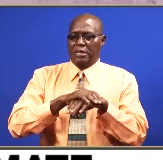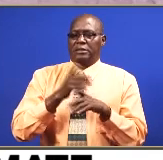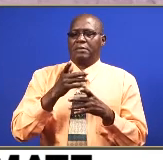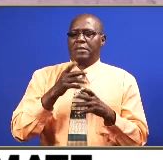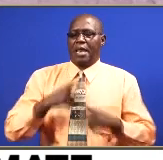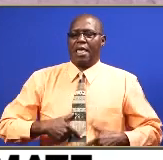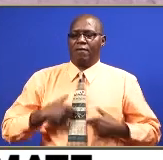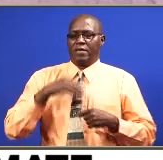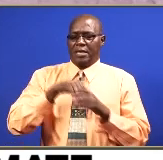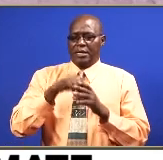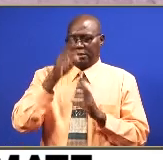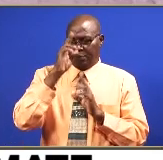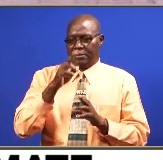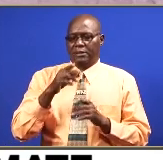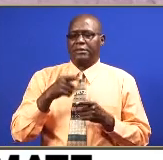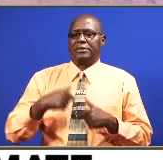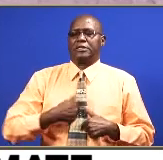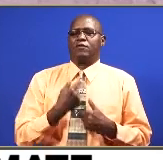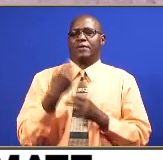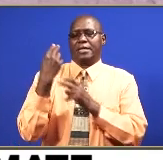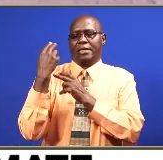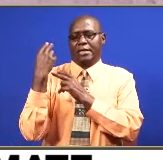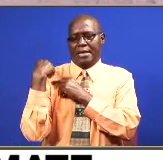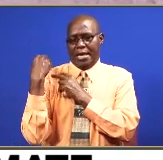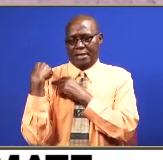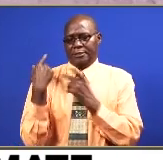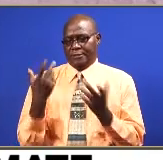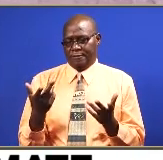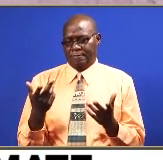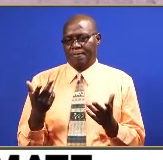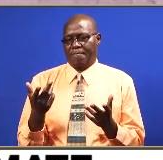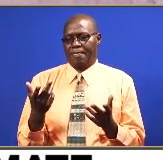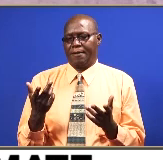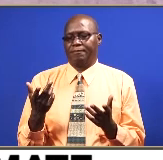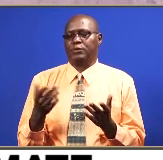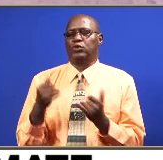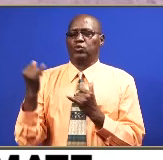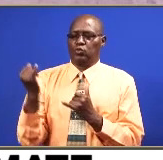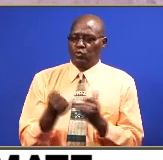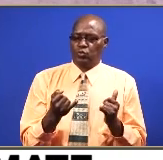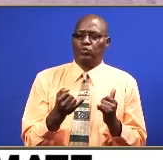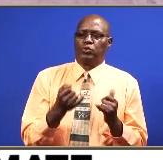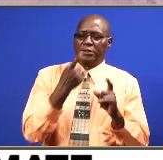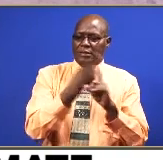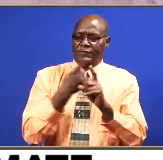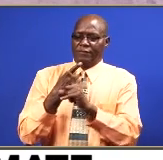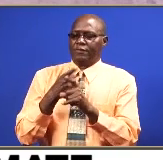more business opportunities, introducing platforms for the youth to discover themselves